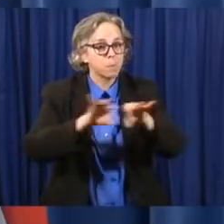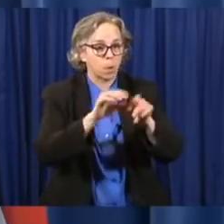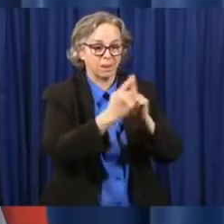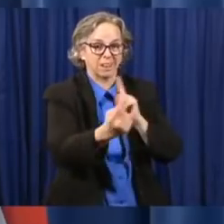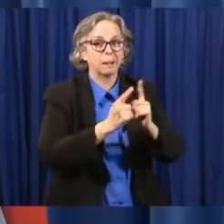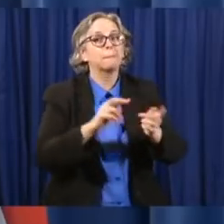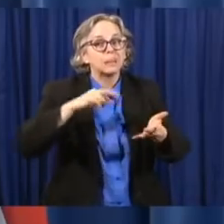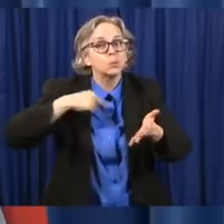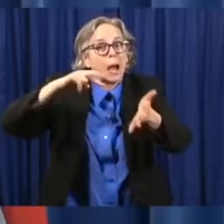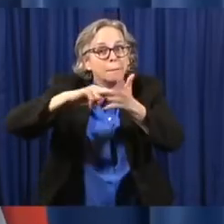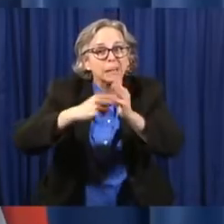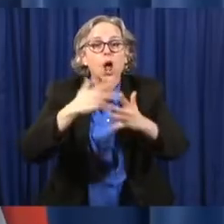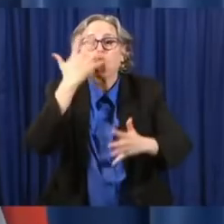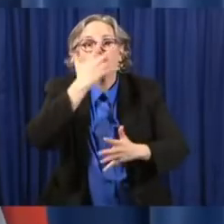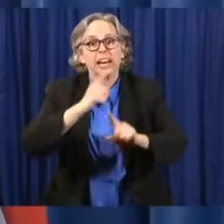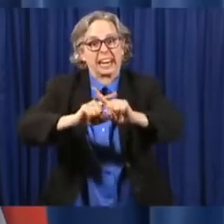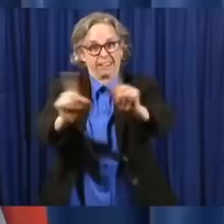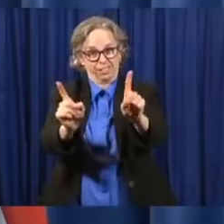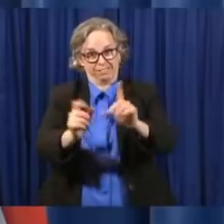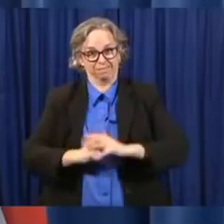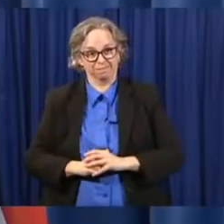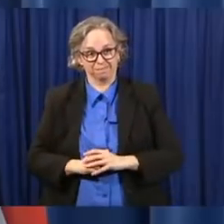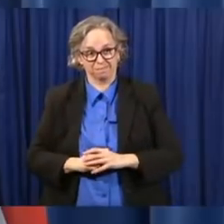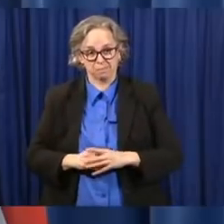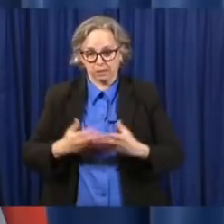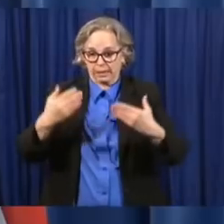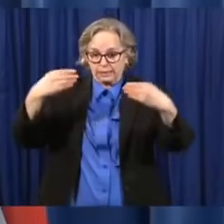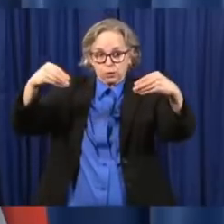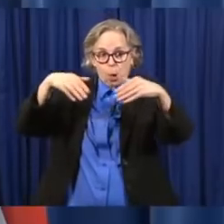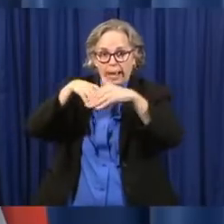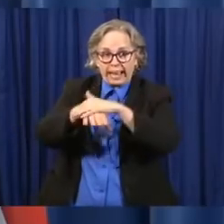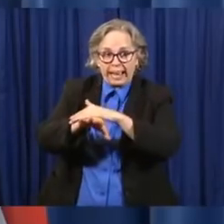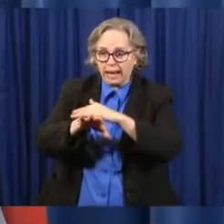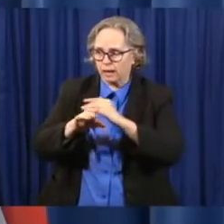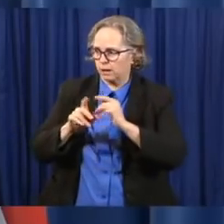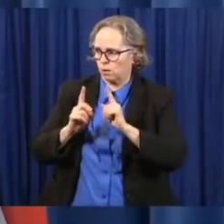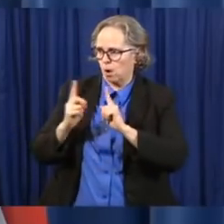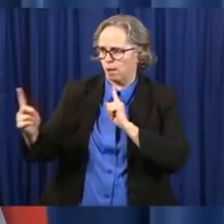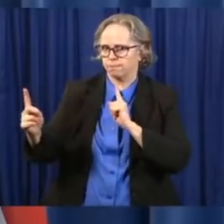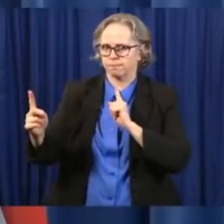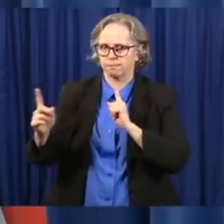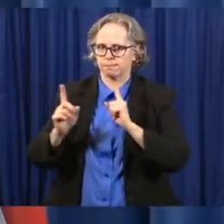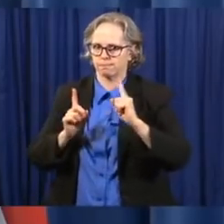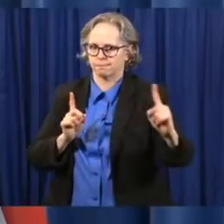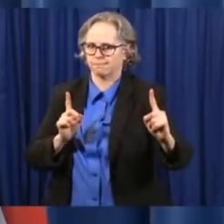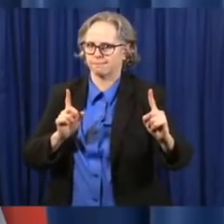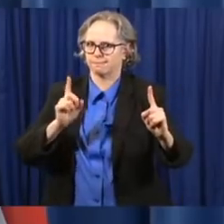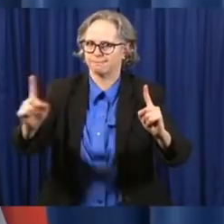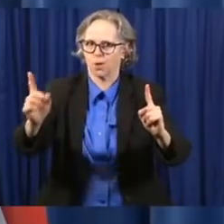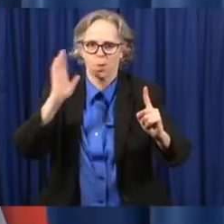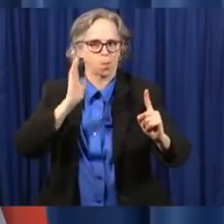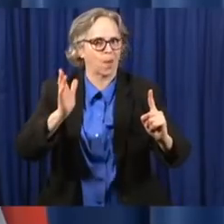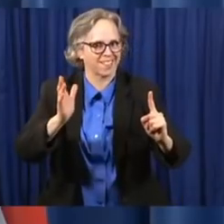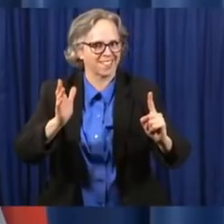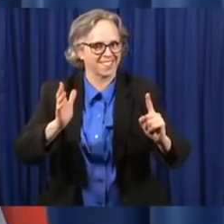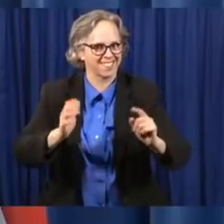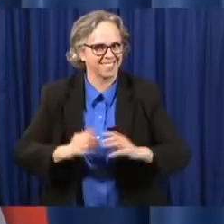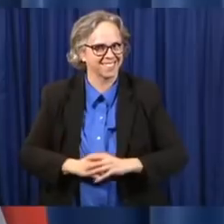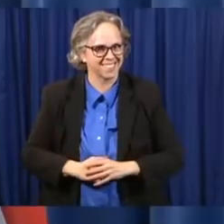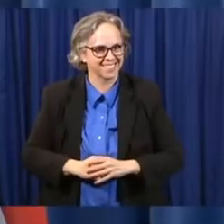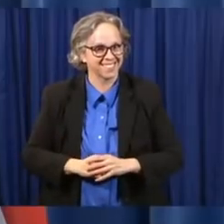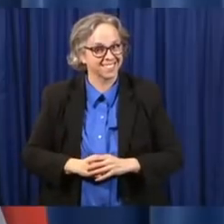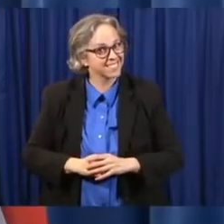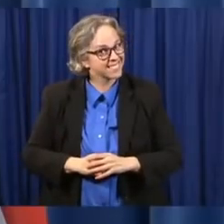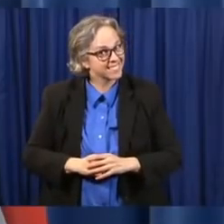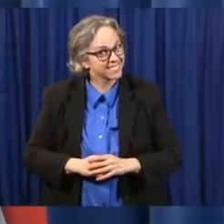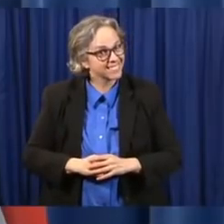to look different. So it's going to be different. But again, these are not going to be things that people